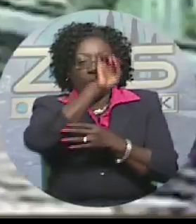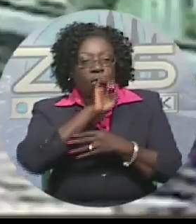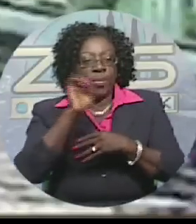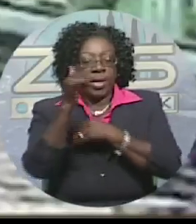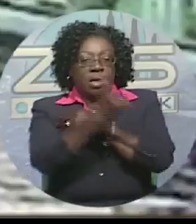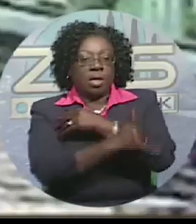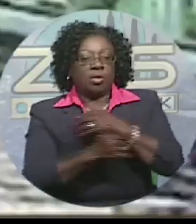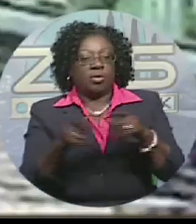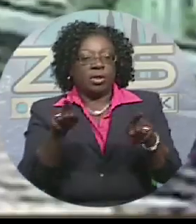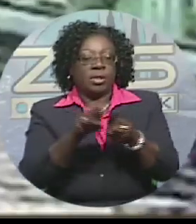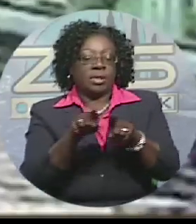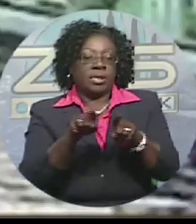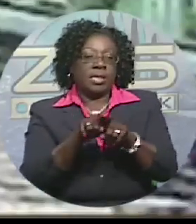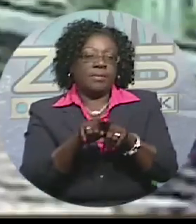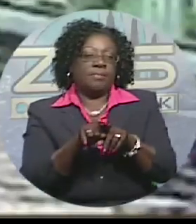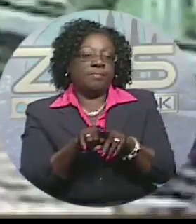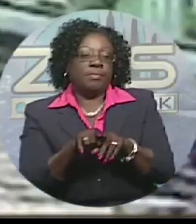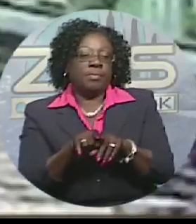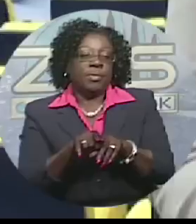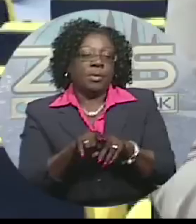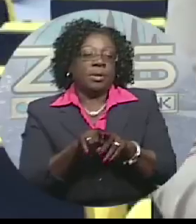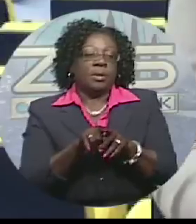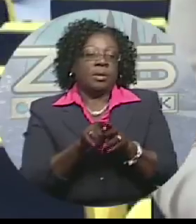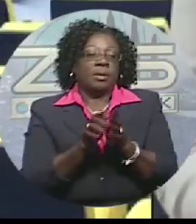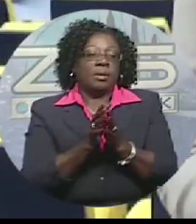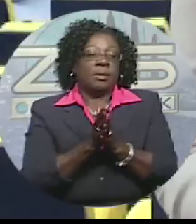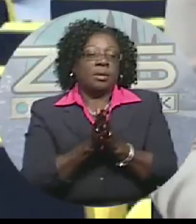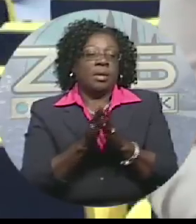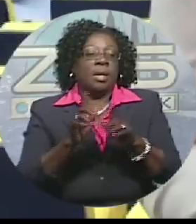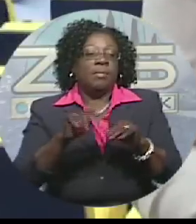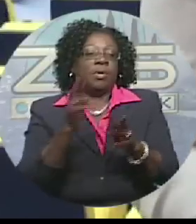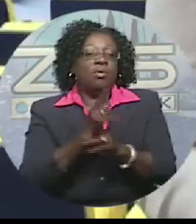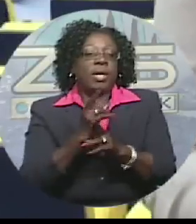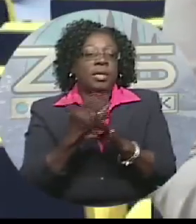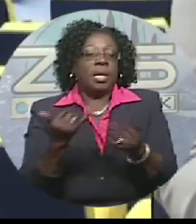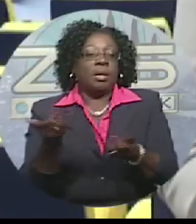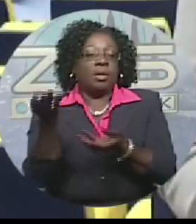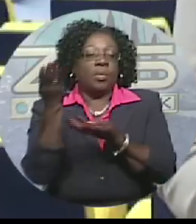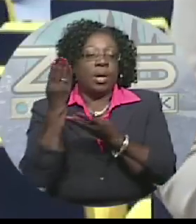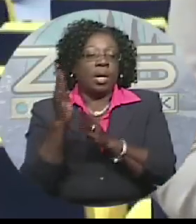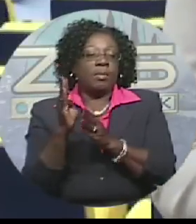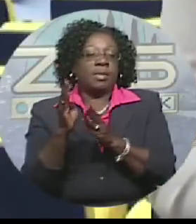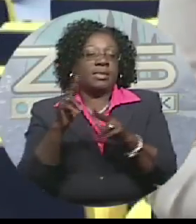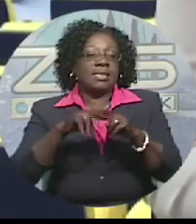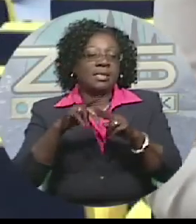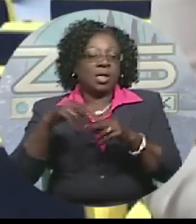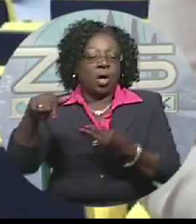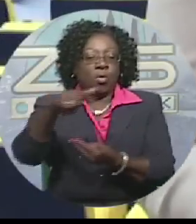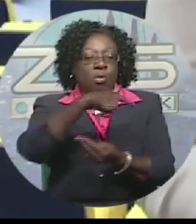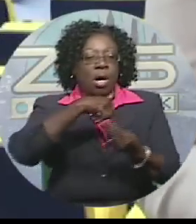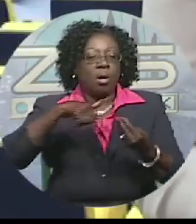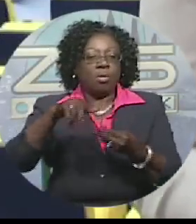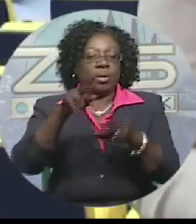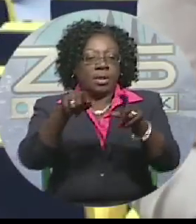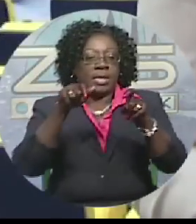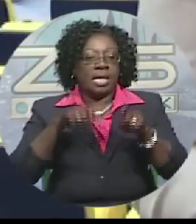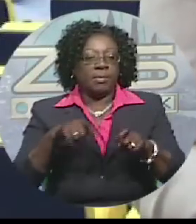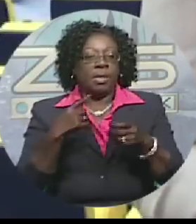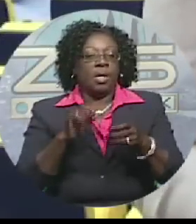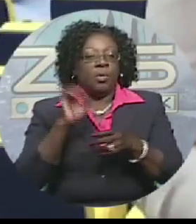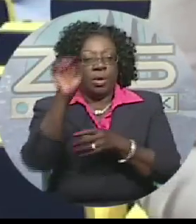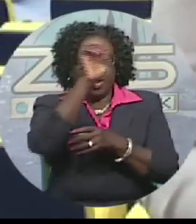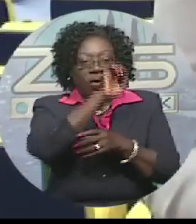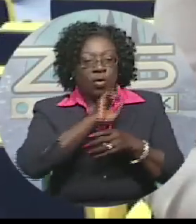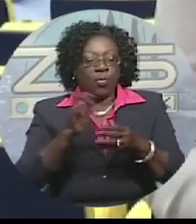Mitchell says the law must now take its course. But right now, the Bahamas sits around the table with the European Union at the summit